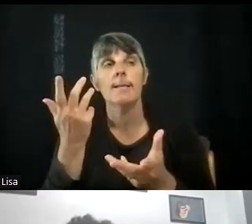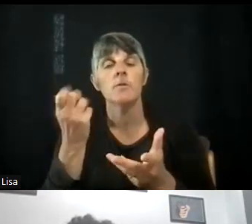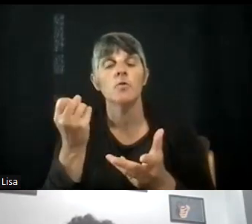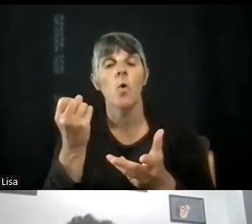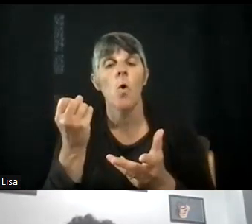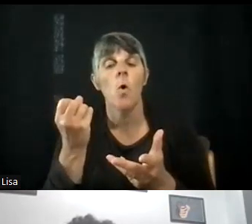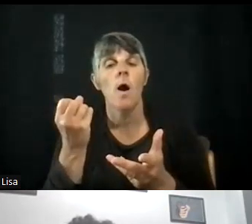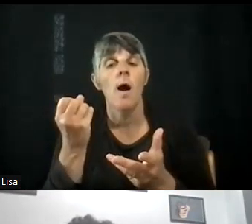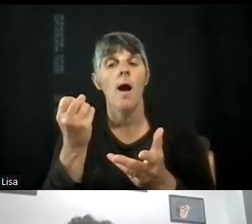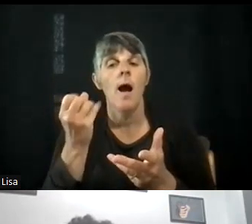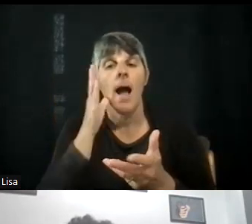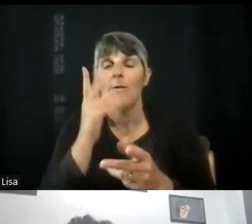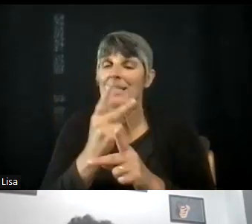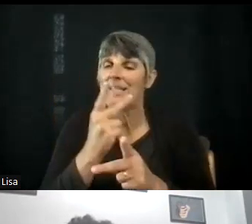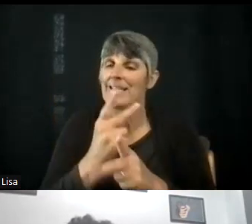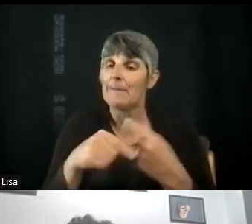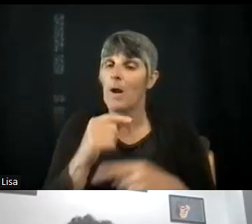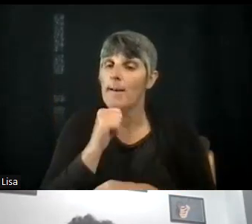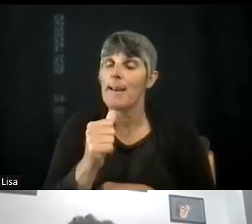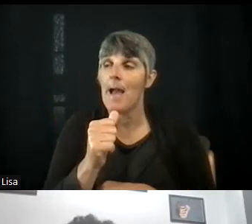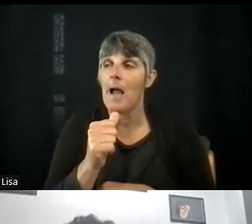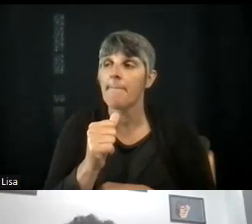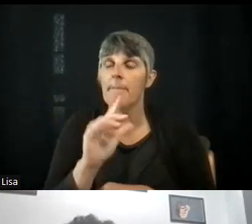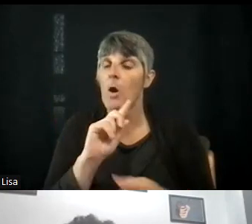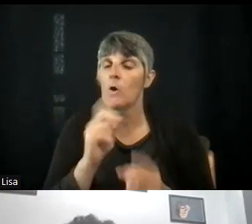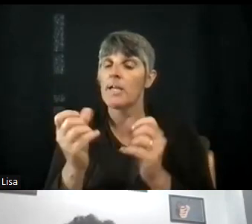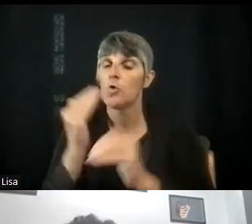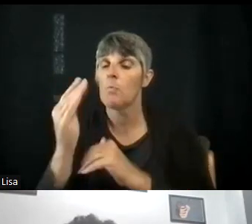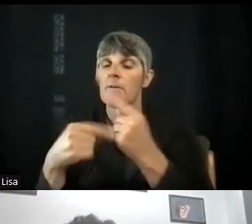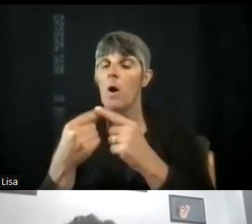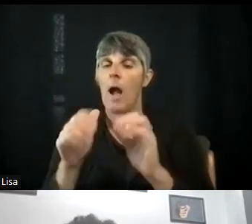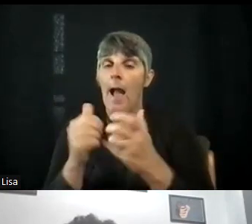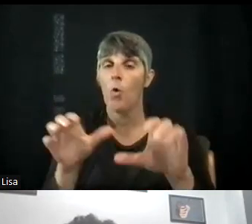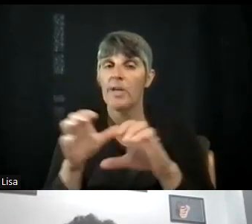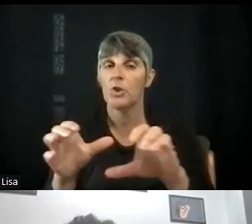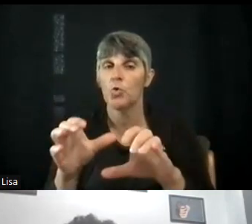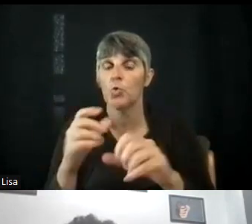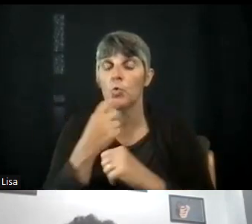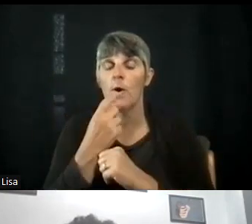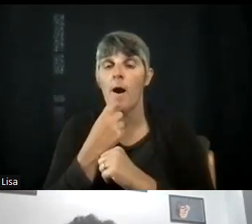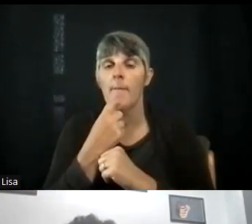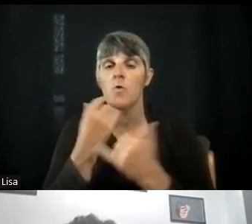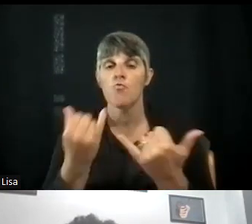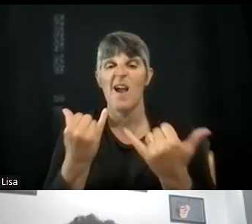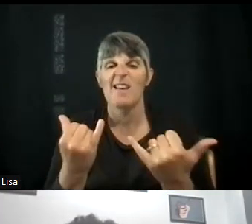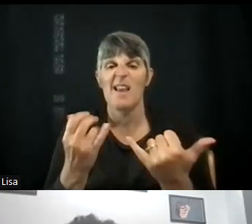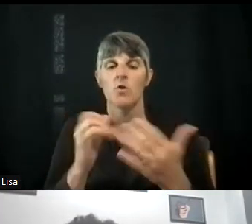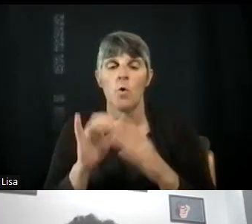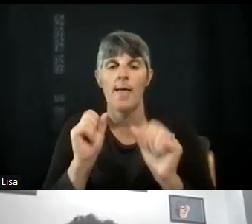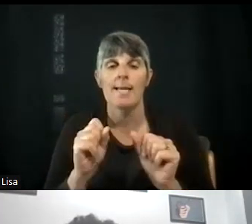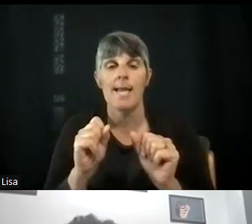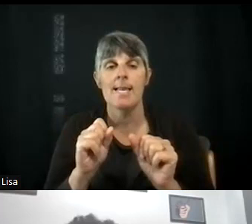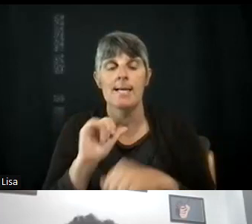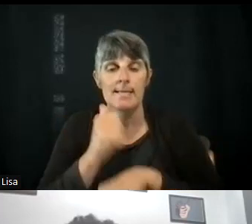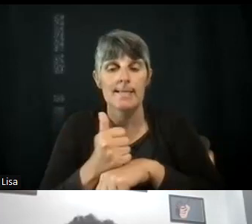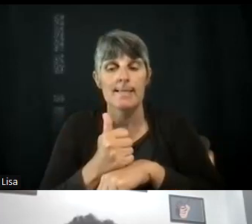I would kind of caution us about not about changing too much of how we do right now, so that we can kind of set some